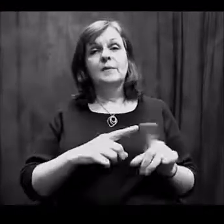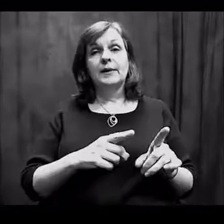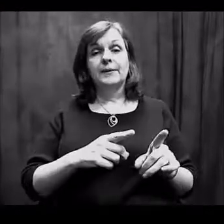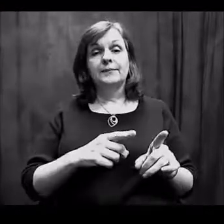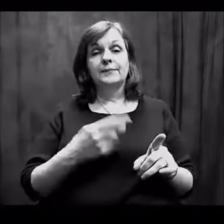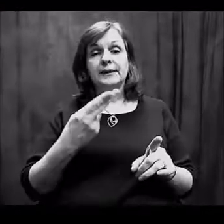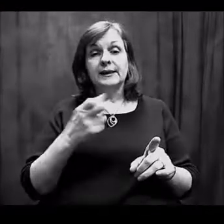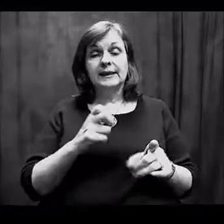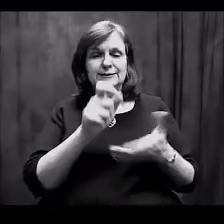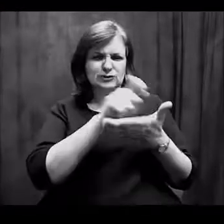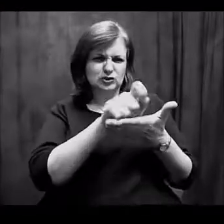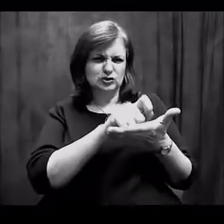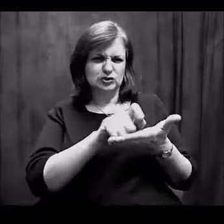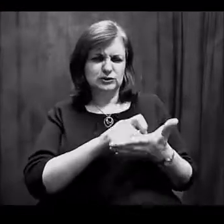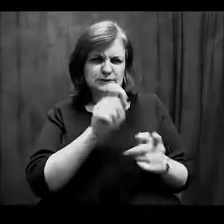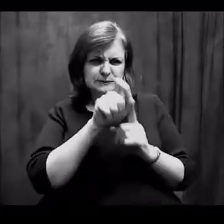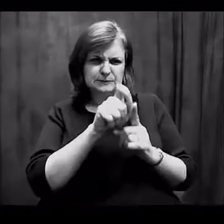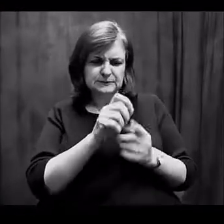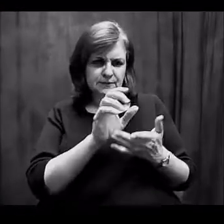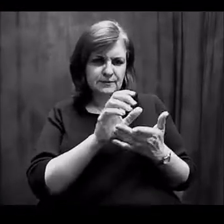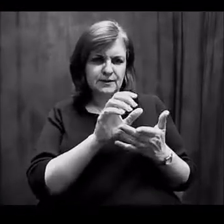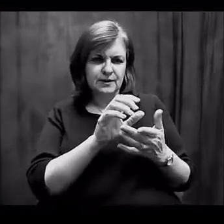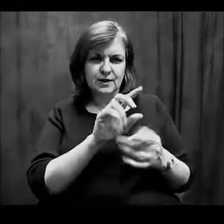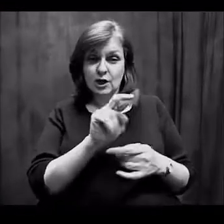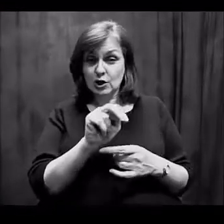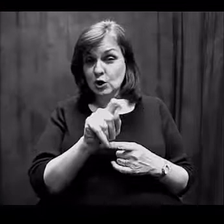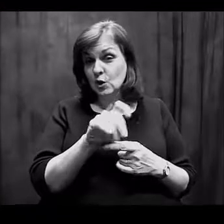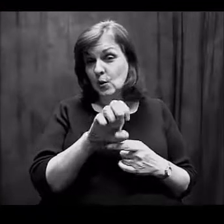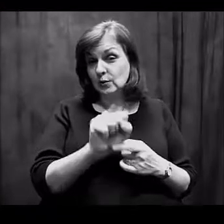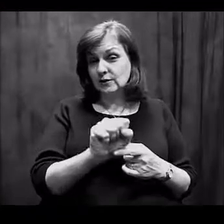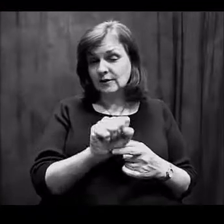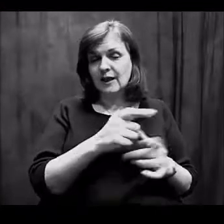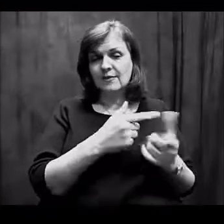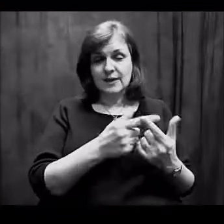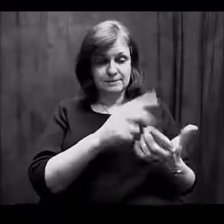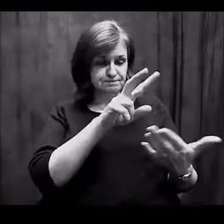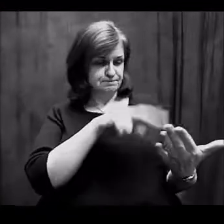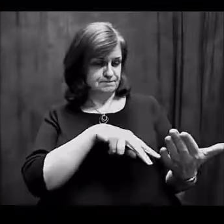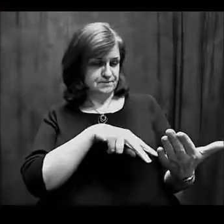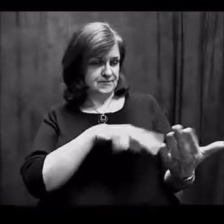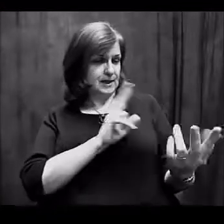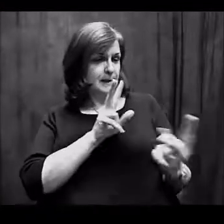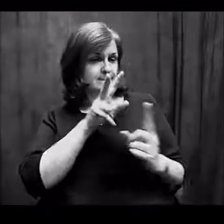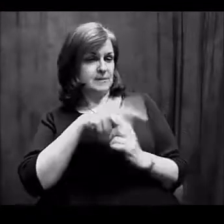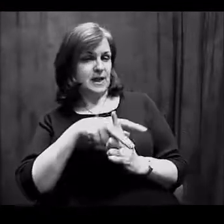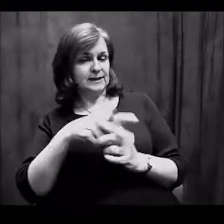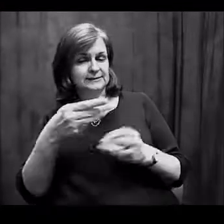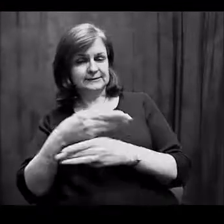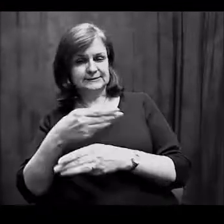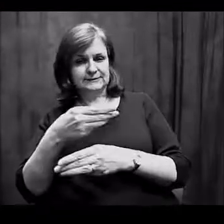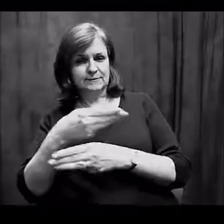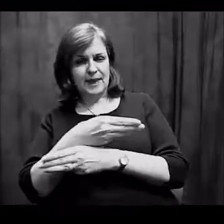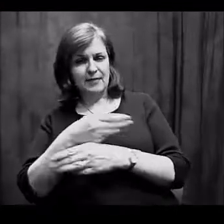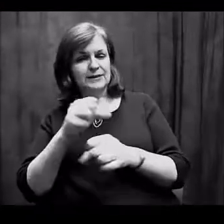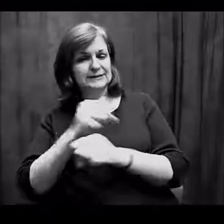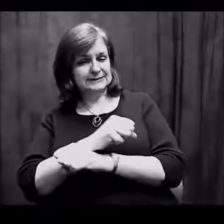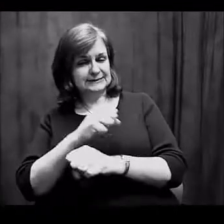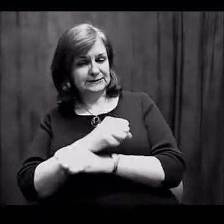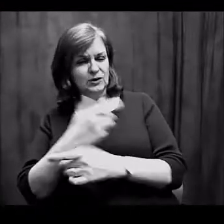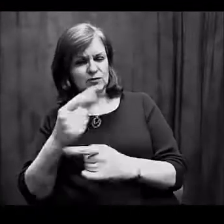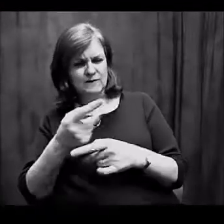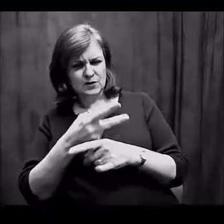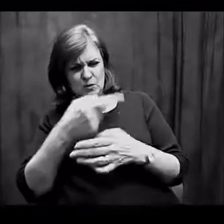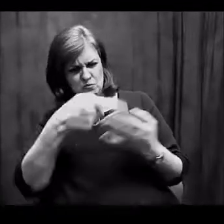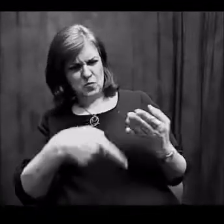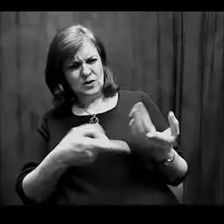he did, but not only did he take these fabulous notes, but then he applied statistics and math to it to